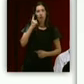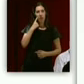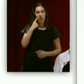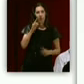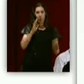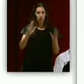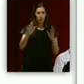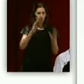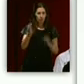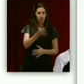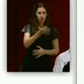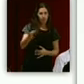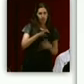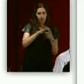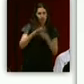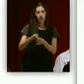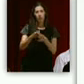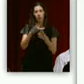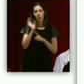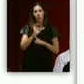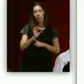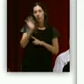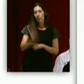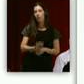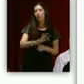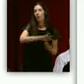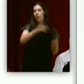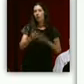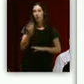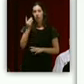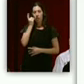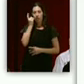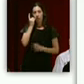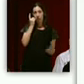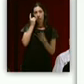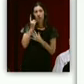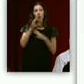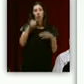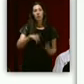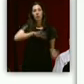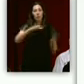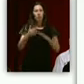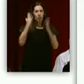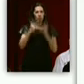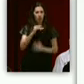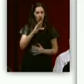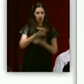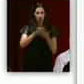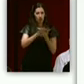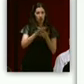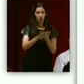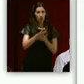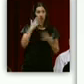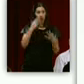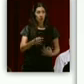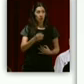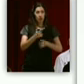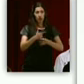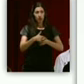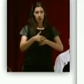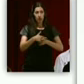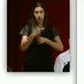because specifically you needed to track that in a specific moment of the movie and then put it in our mobile. So this is why we